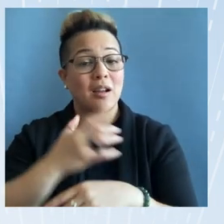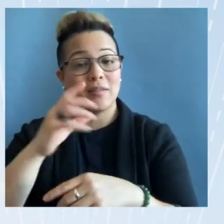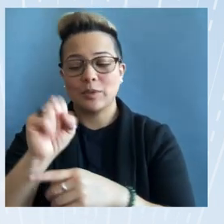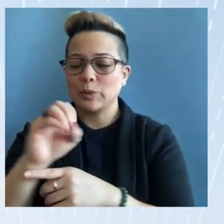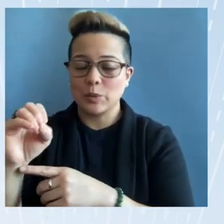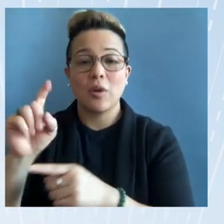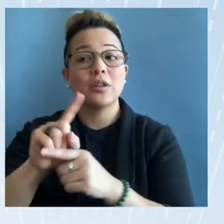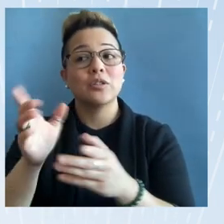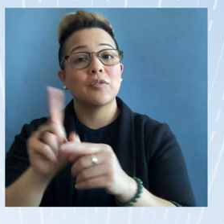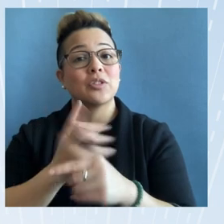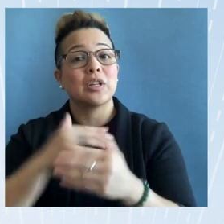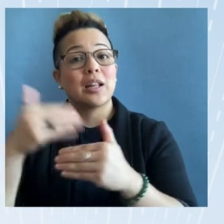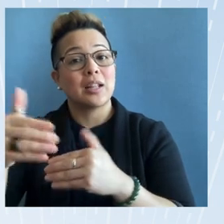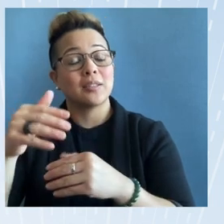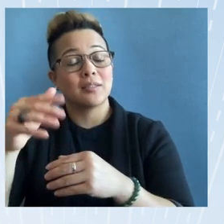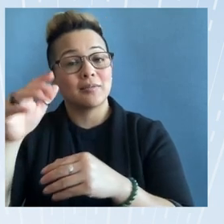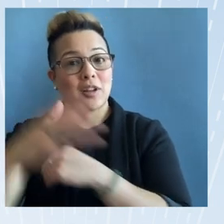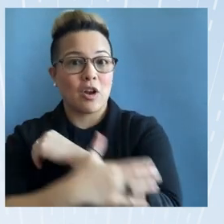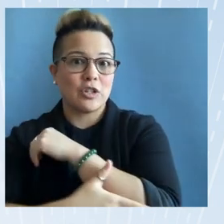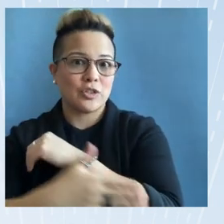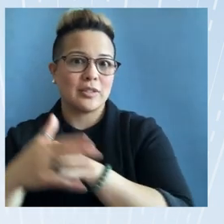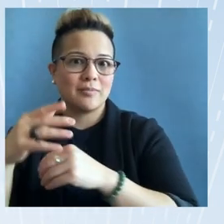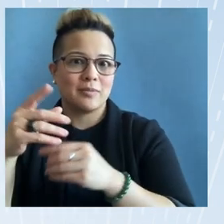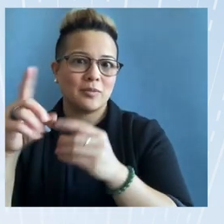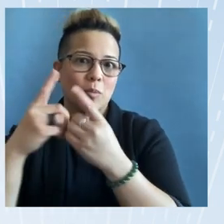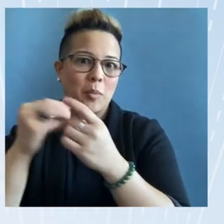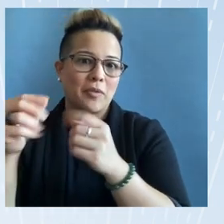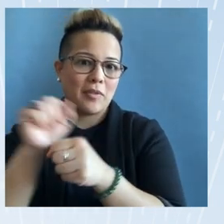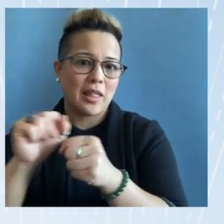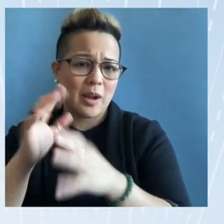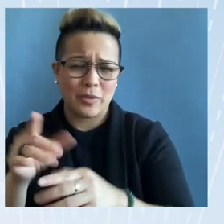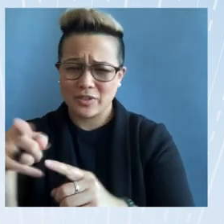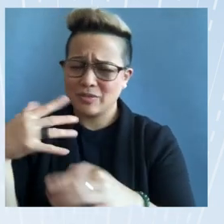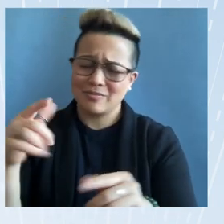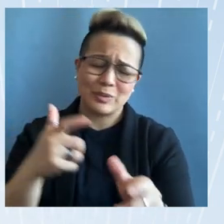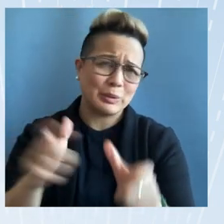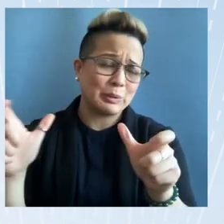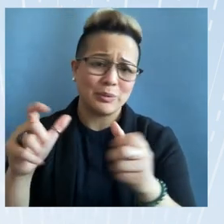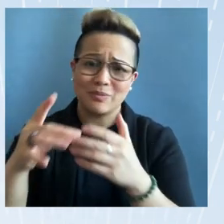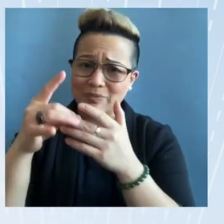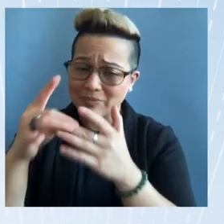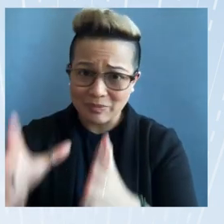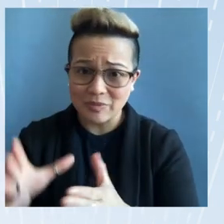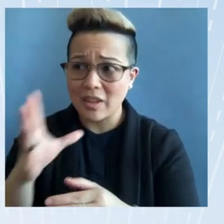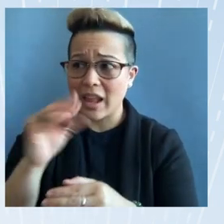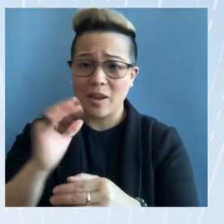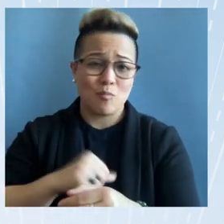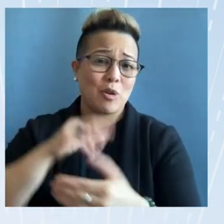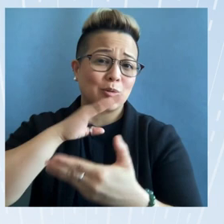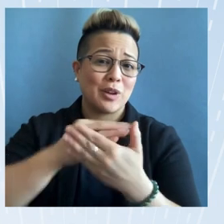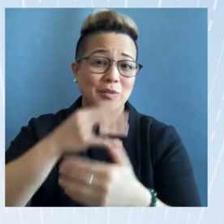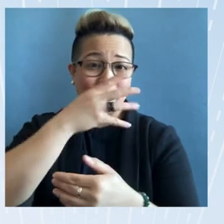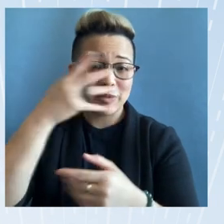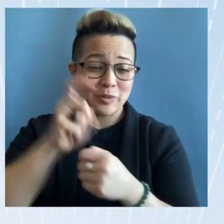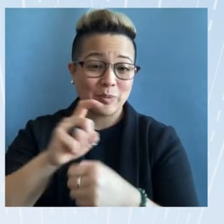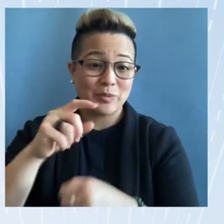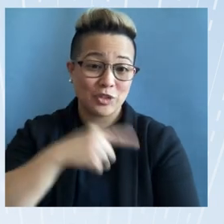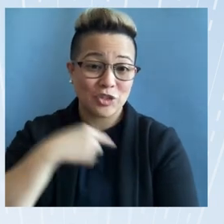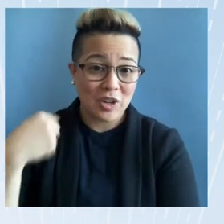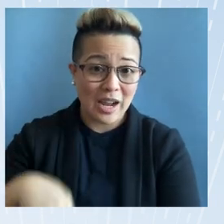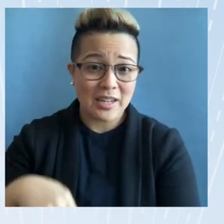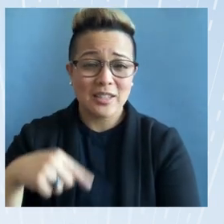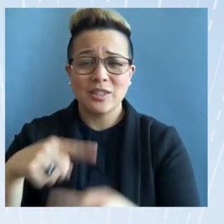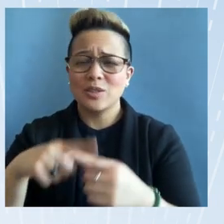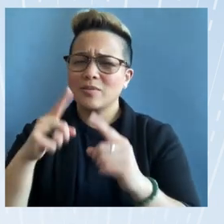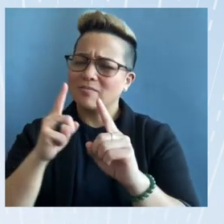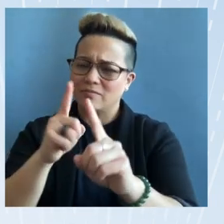Labor. Julie is a lifelong champion for workers and a proud daughter of immigrants from China. She is the embodiment of the American dream, as